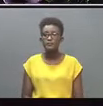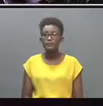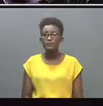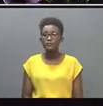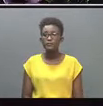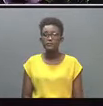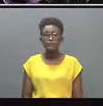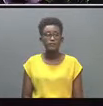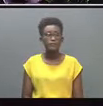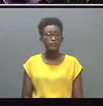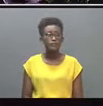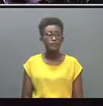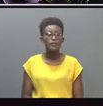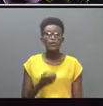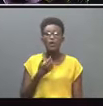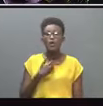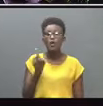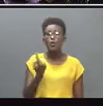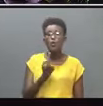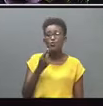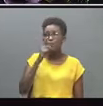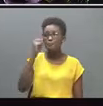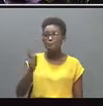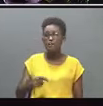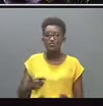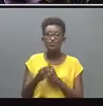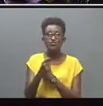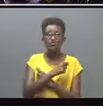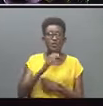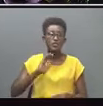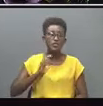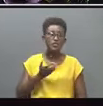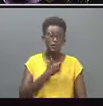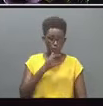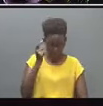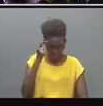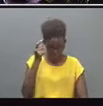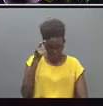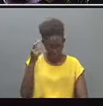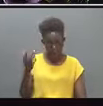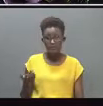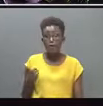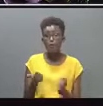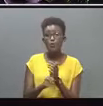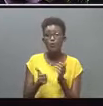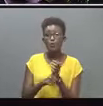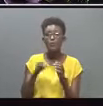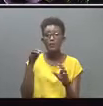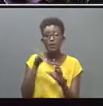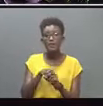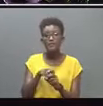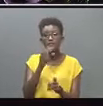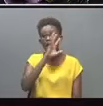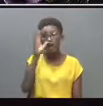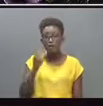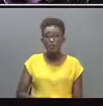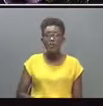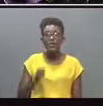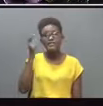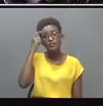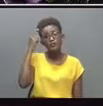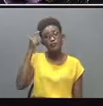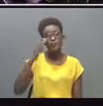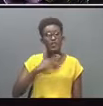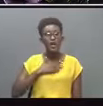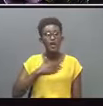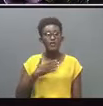rw'iterambere. Only we have to change our mindset. Gusa tugomba guhindura imitekerereze. The problem in Africa is our mindset. Ikibazo cyo muri Africa dufite ikibazo cy'imitekerereze.